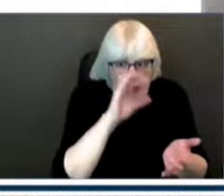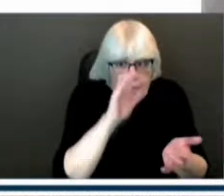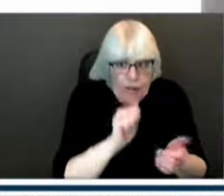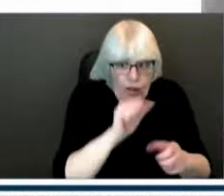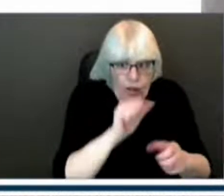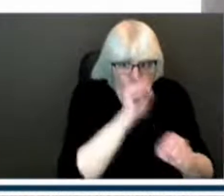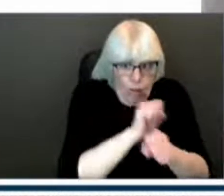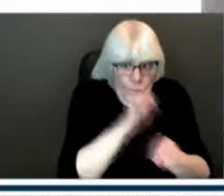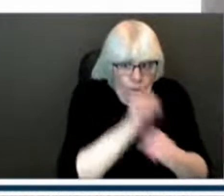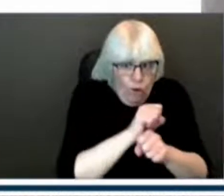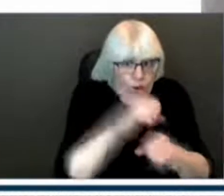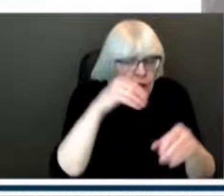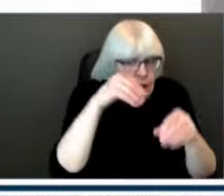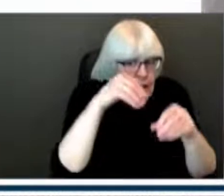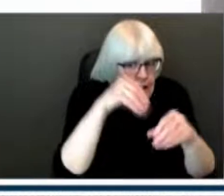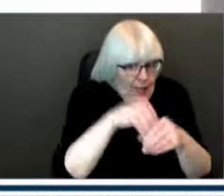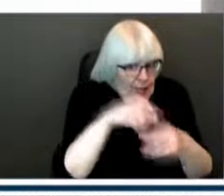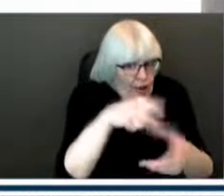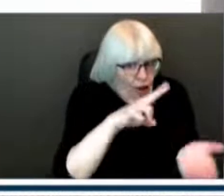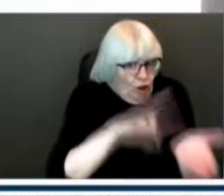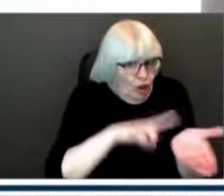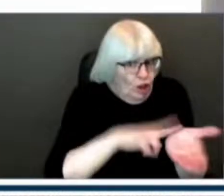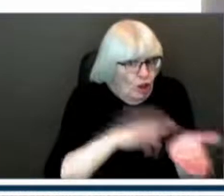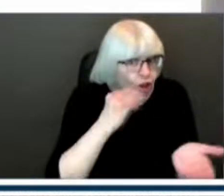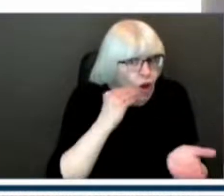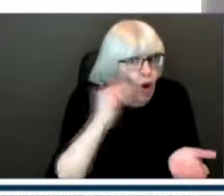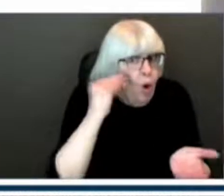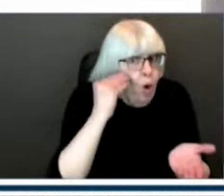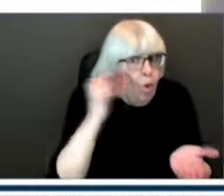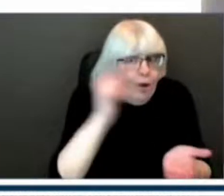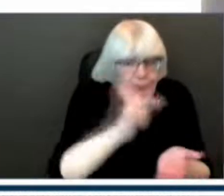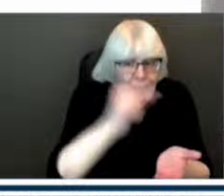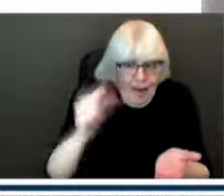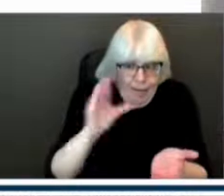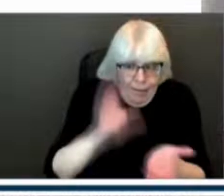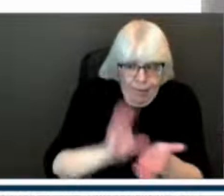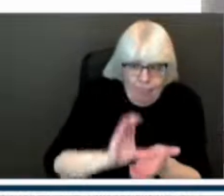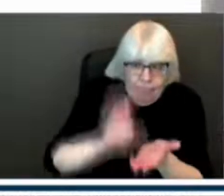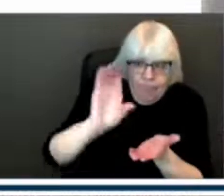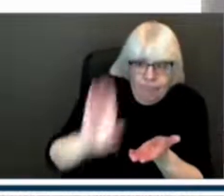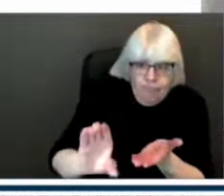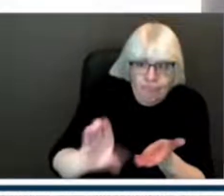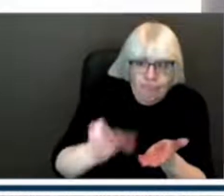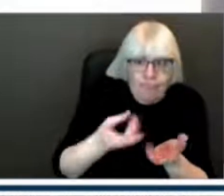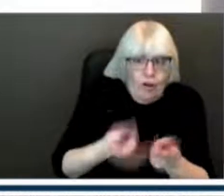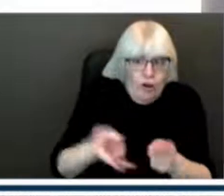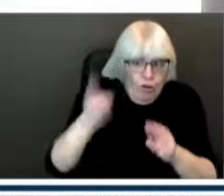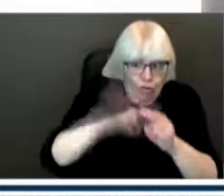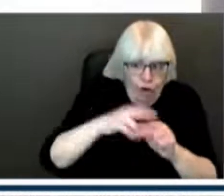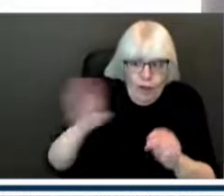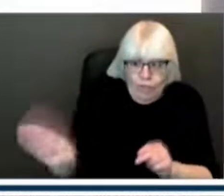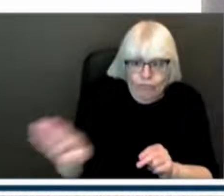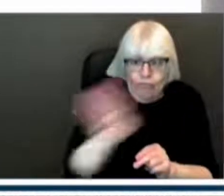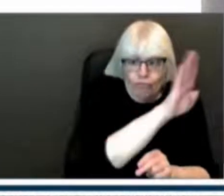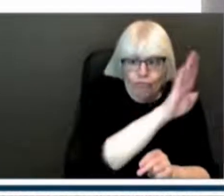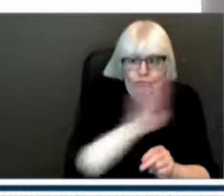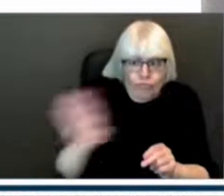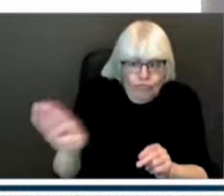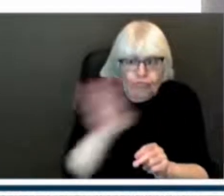funded by the government, then this raise will flow through to them, and that's the vast majority of CCAs in the